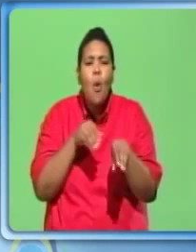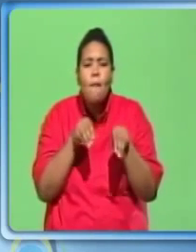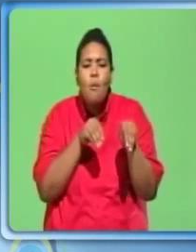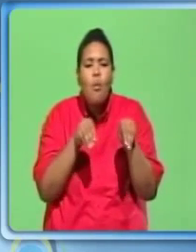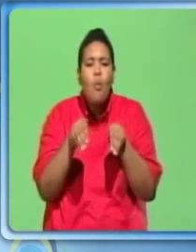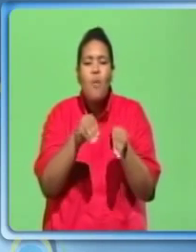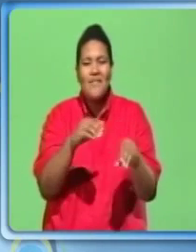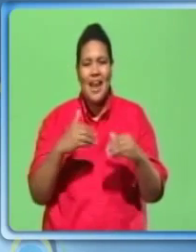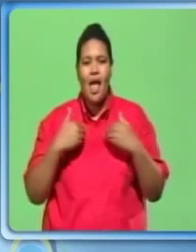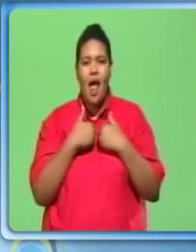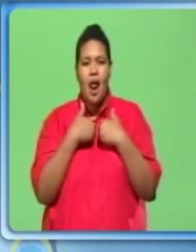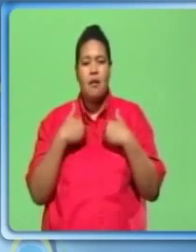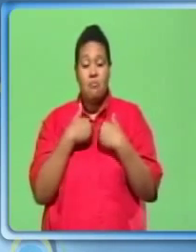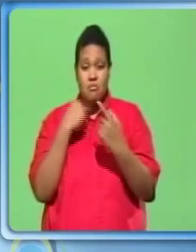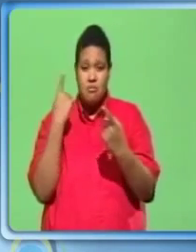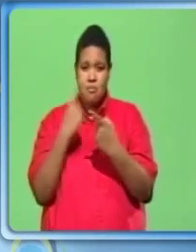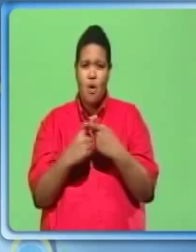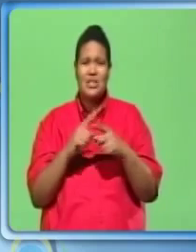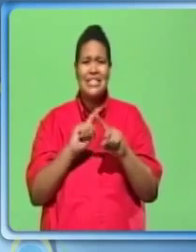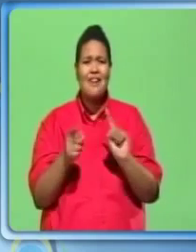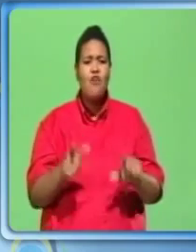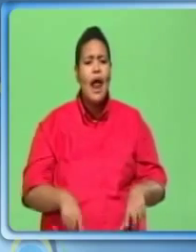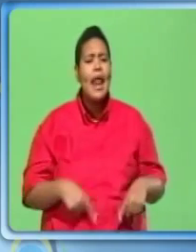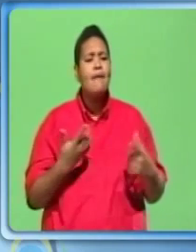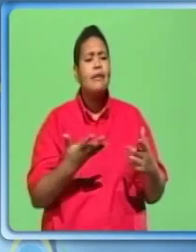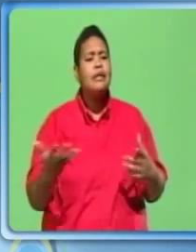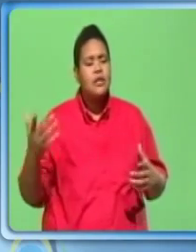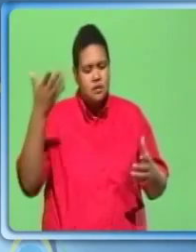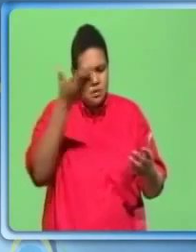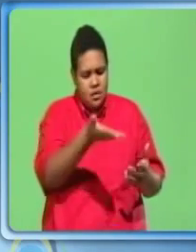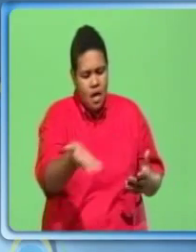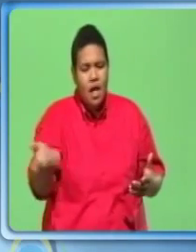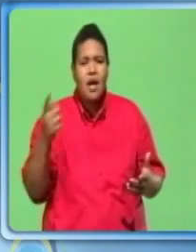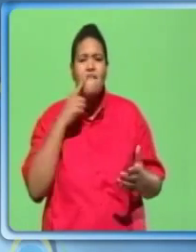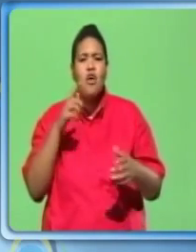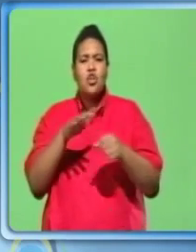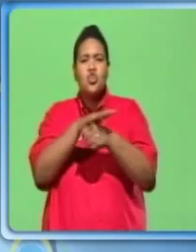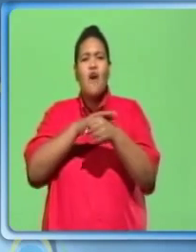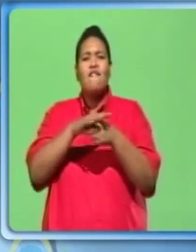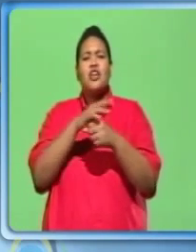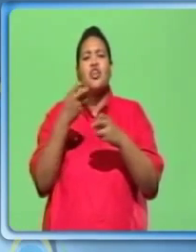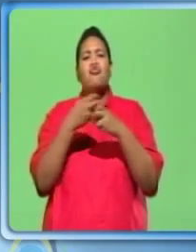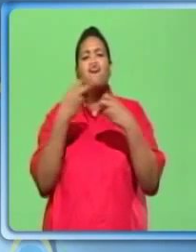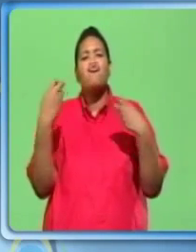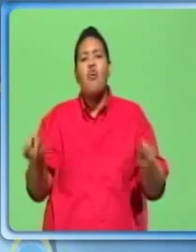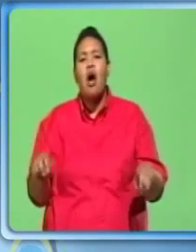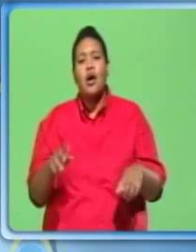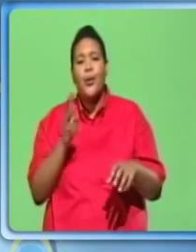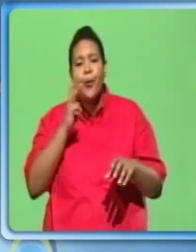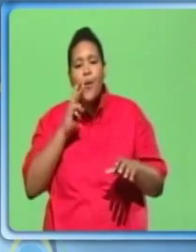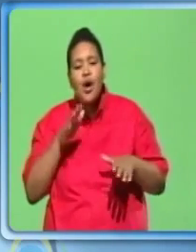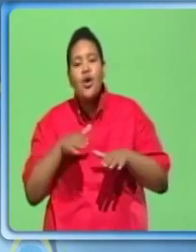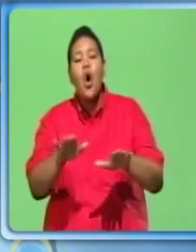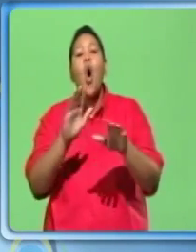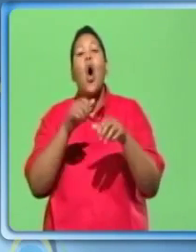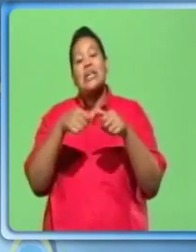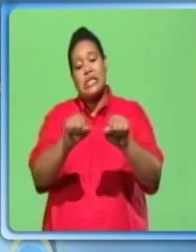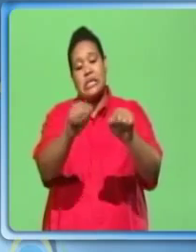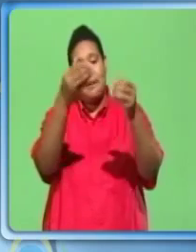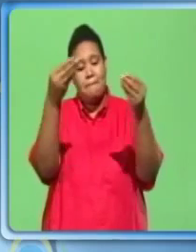animals, as well as organisms present on the surface of rocks, in a stream, or on a